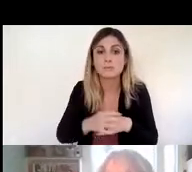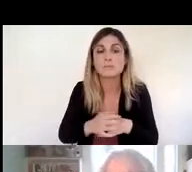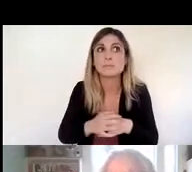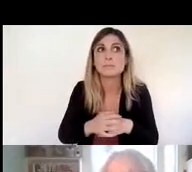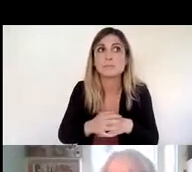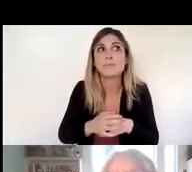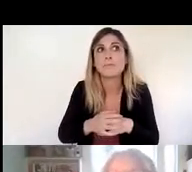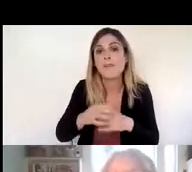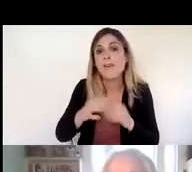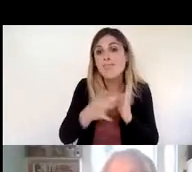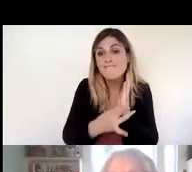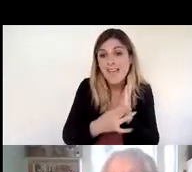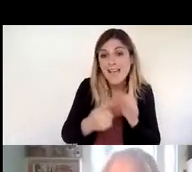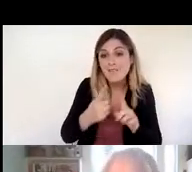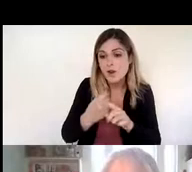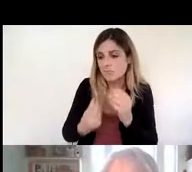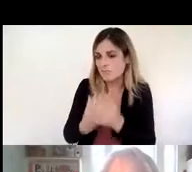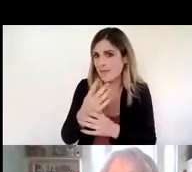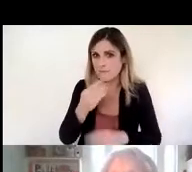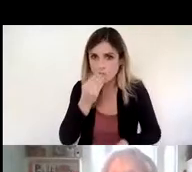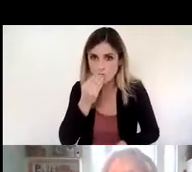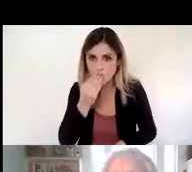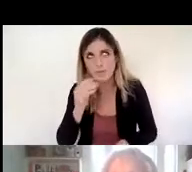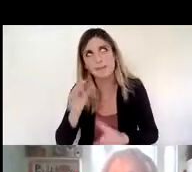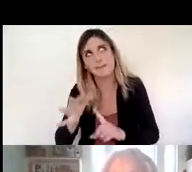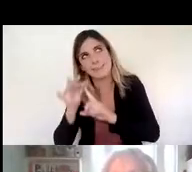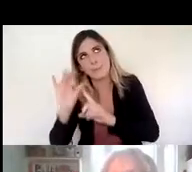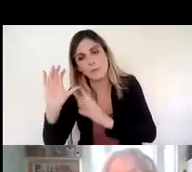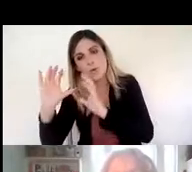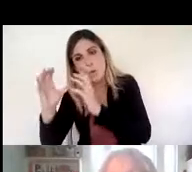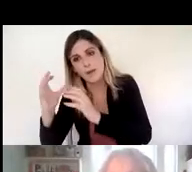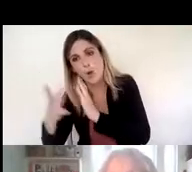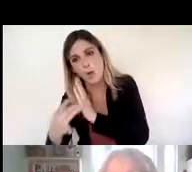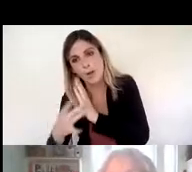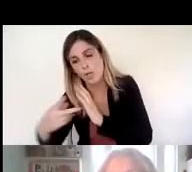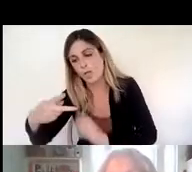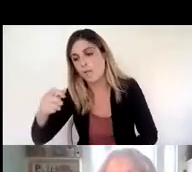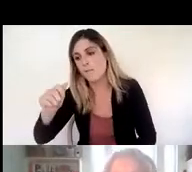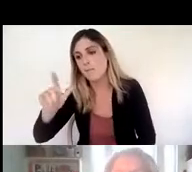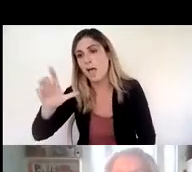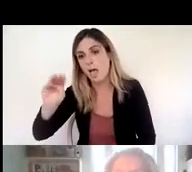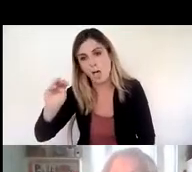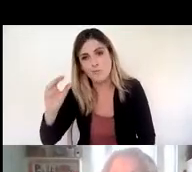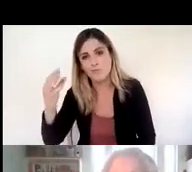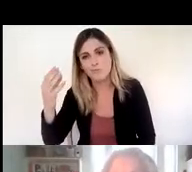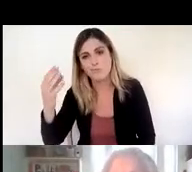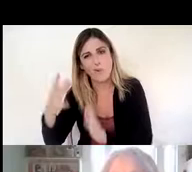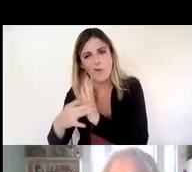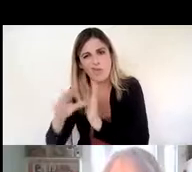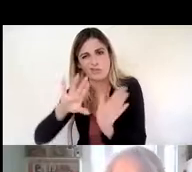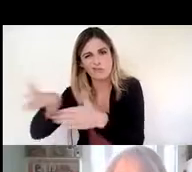the fat that comes from plant foods, with the exception of coconut oil and palm oil, is always the best choice because they're heart healthy